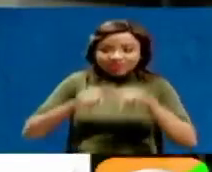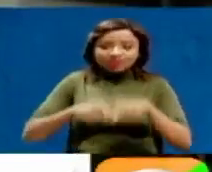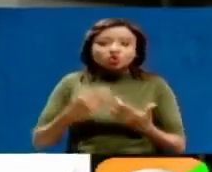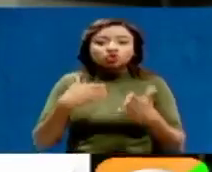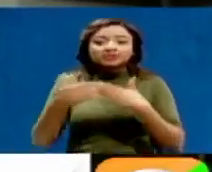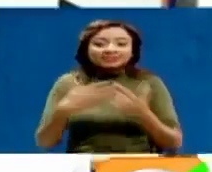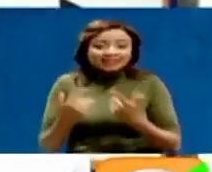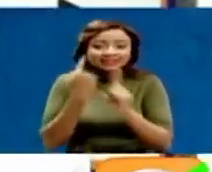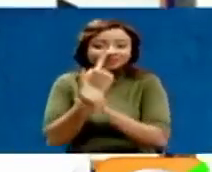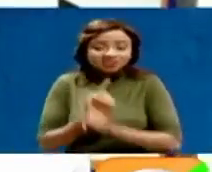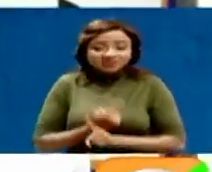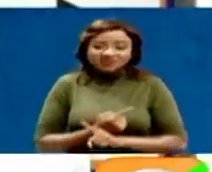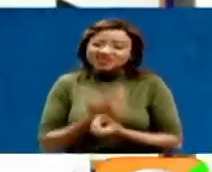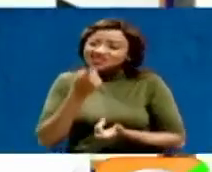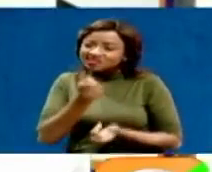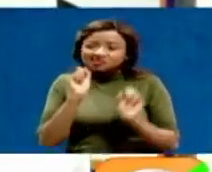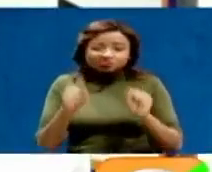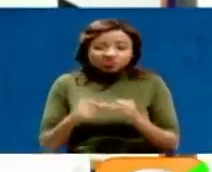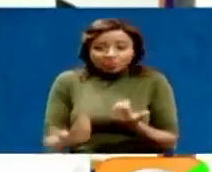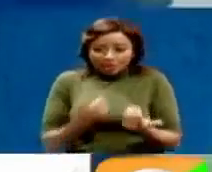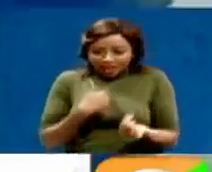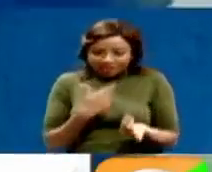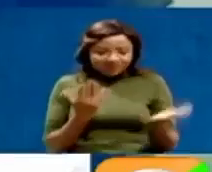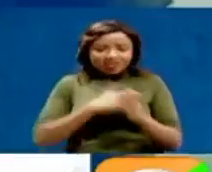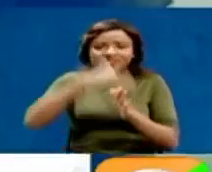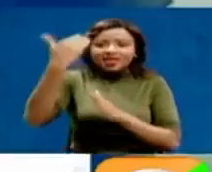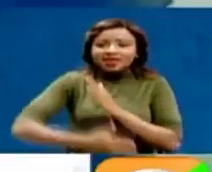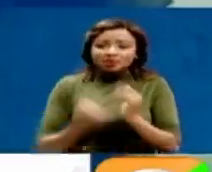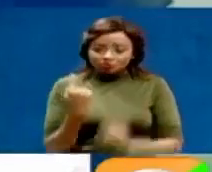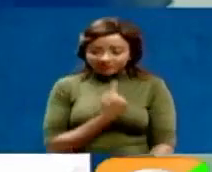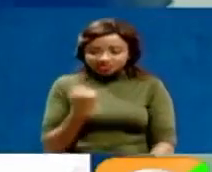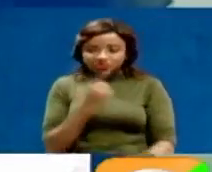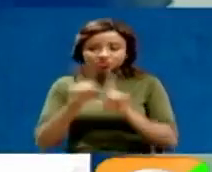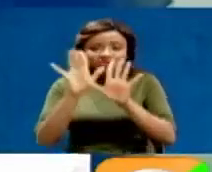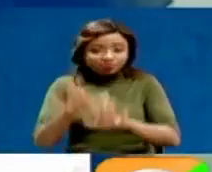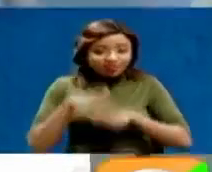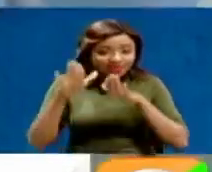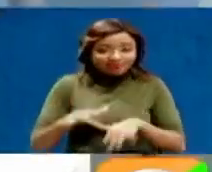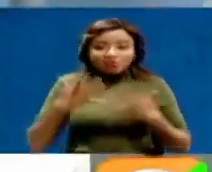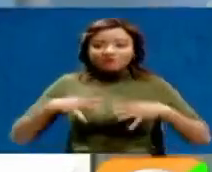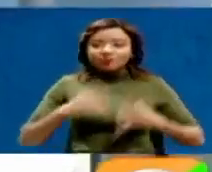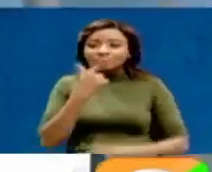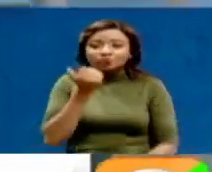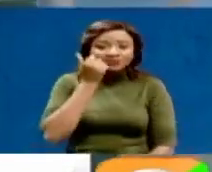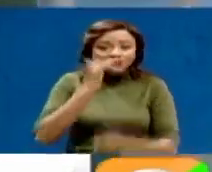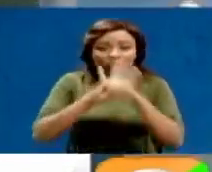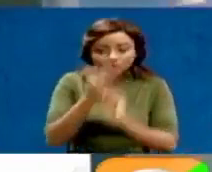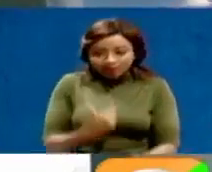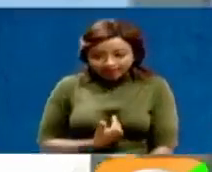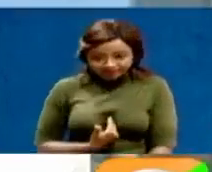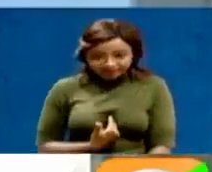a test-based strategy could lead to the earlier ending of isolation and precautions for persons with